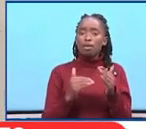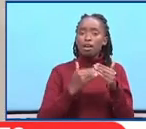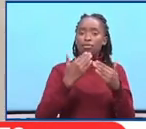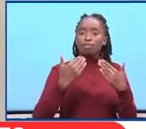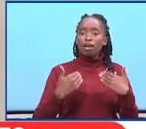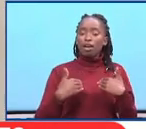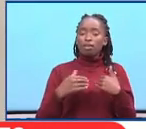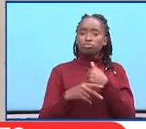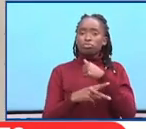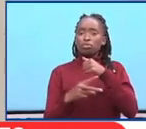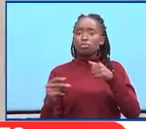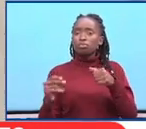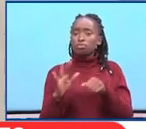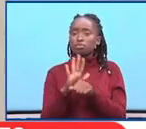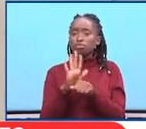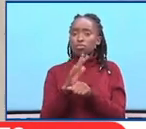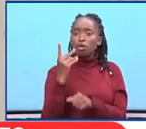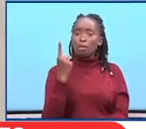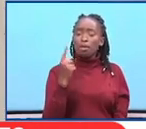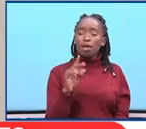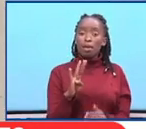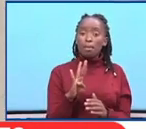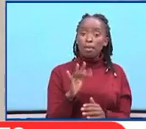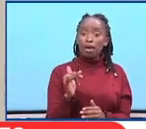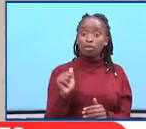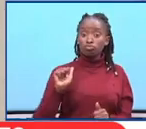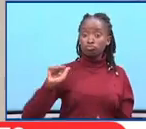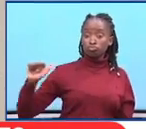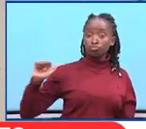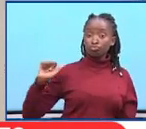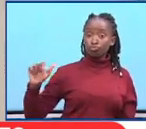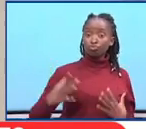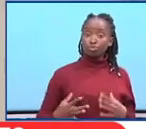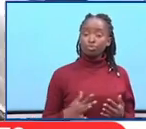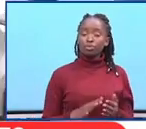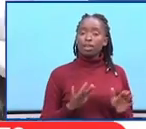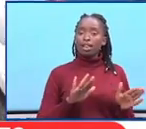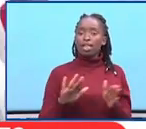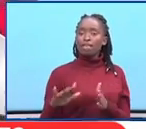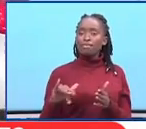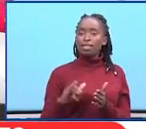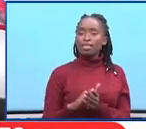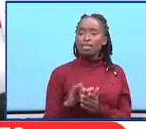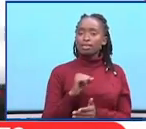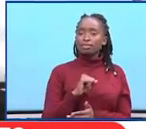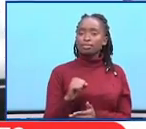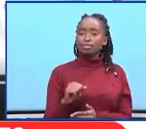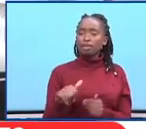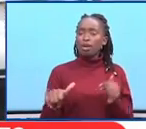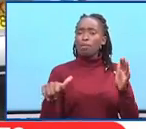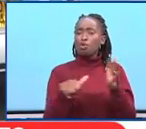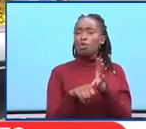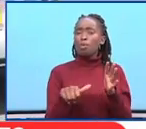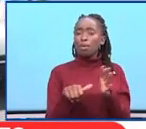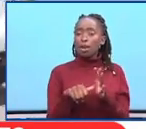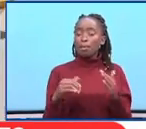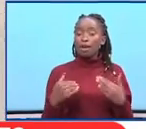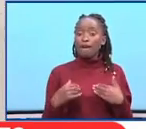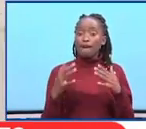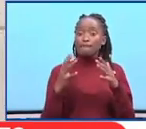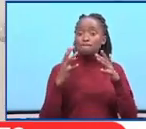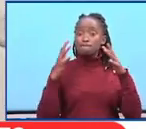significant sums of money by prominent politicians, leaving the electorate troubled while seeking quality services.